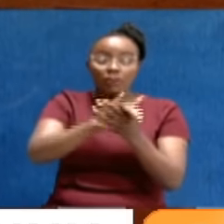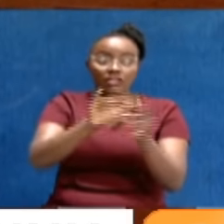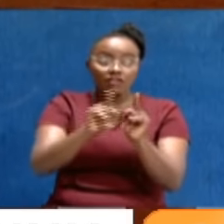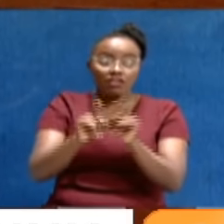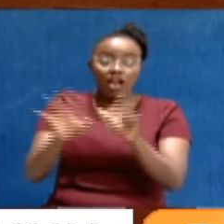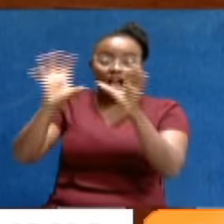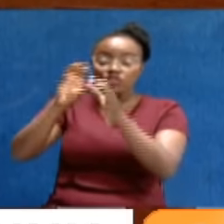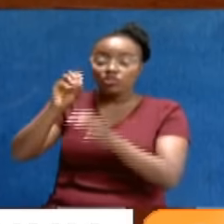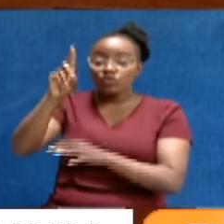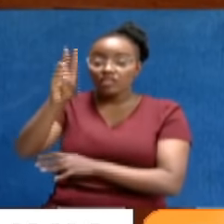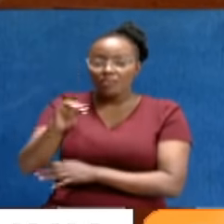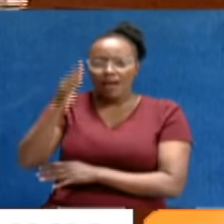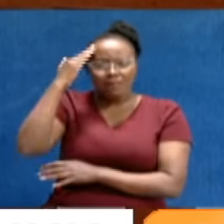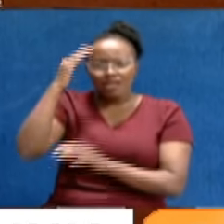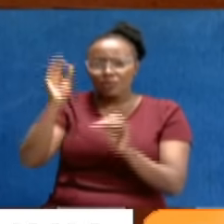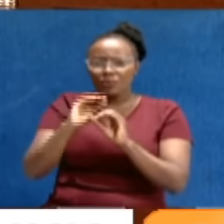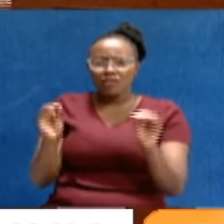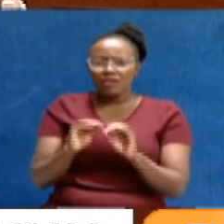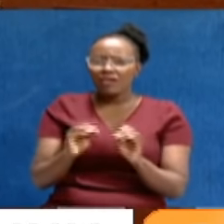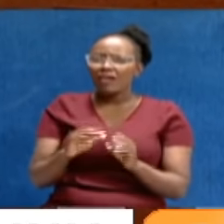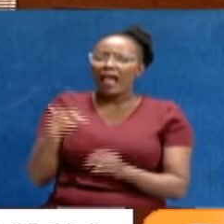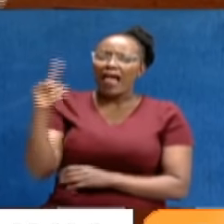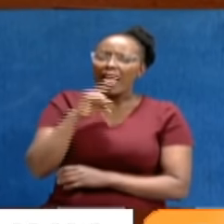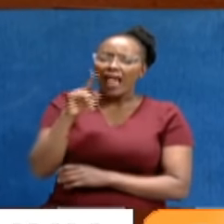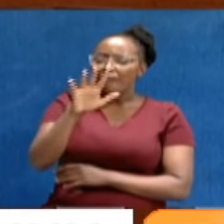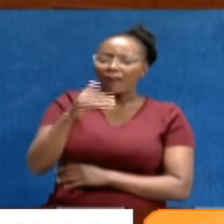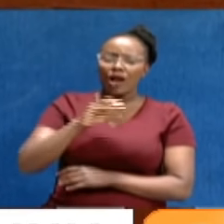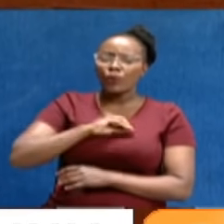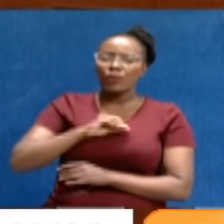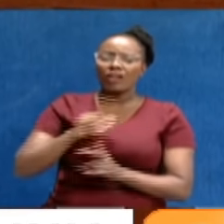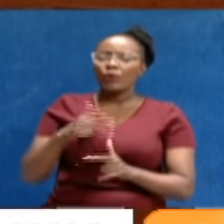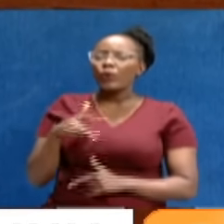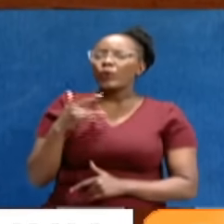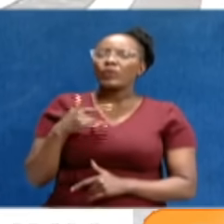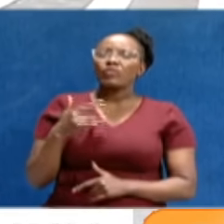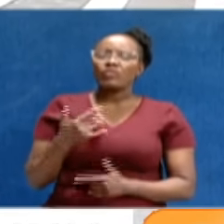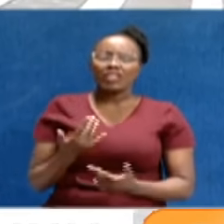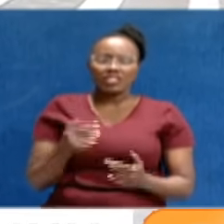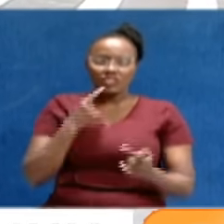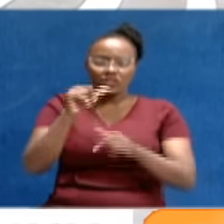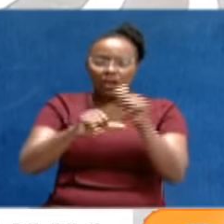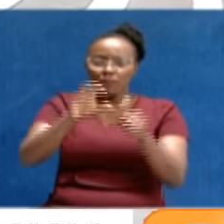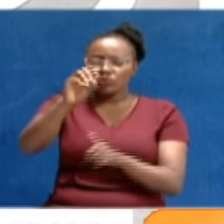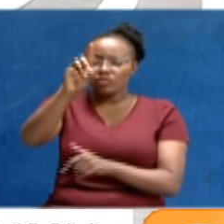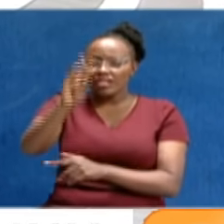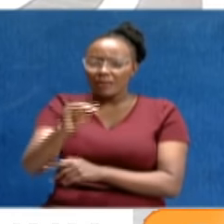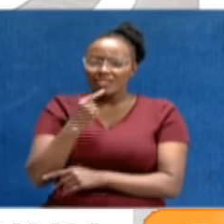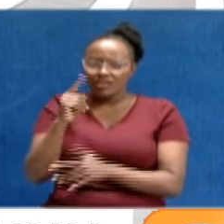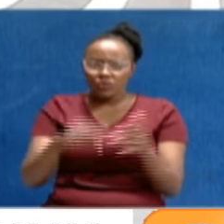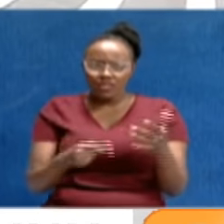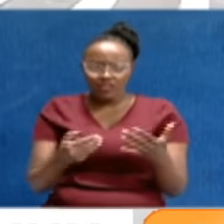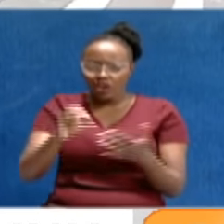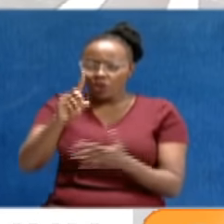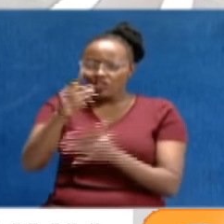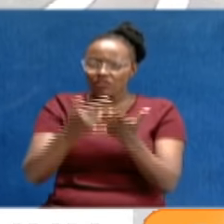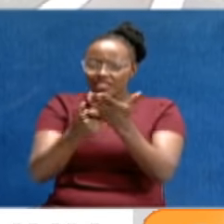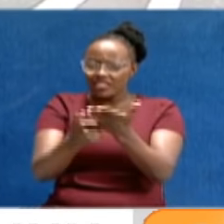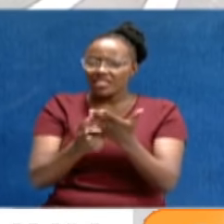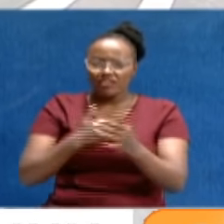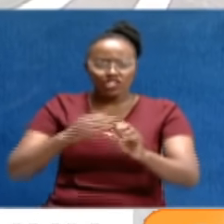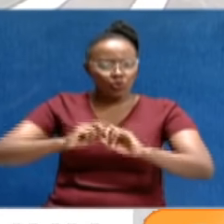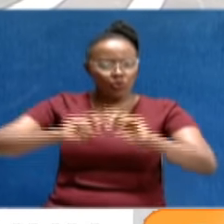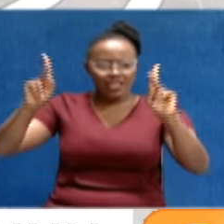an affiliate of ODM. So I don't know, piripiri ambaye siyo yako, kwa nini? I mean, you are talking about ODM and Tina Molo because we are in a discussion,